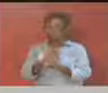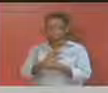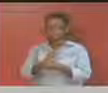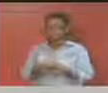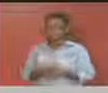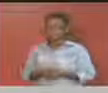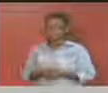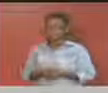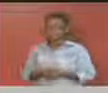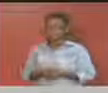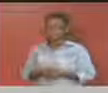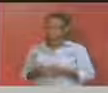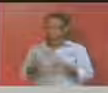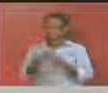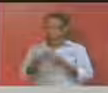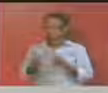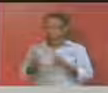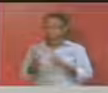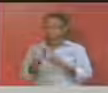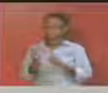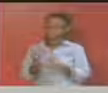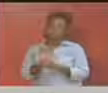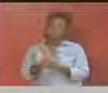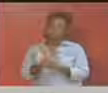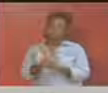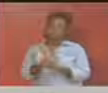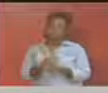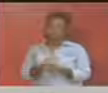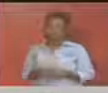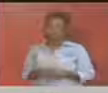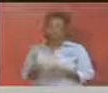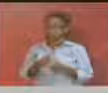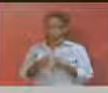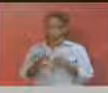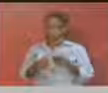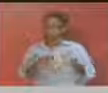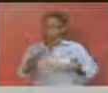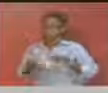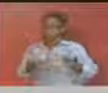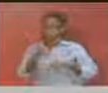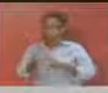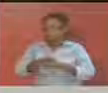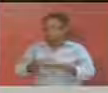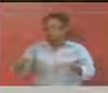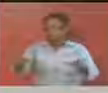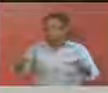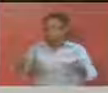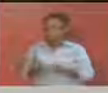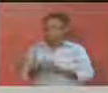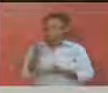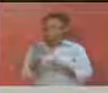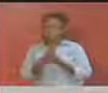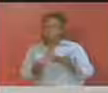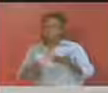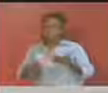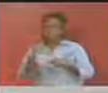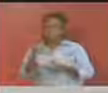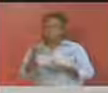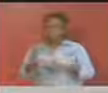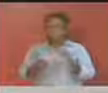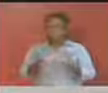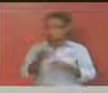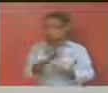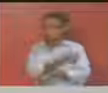potentially spread that. Hence the reason we maintain the quarantine position, 14 days at this point in time, 7 in a state